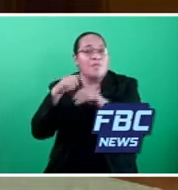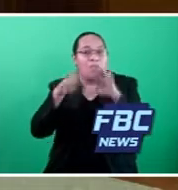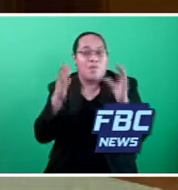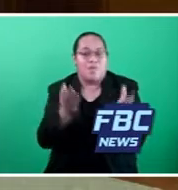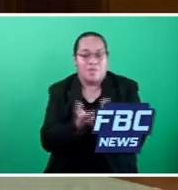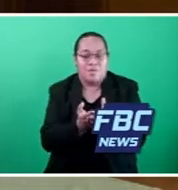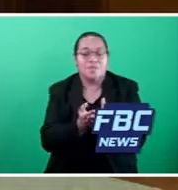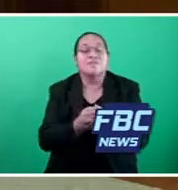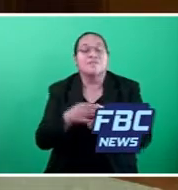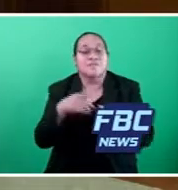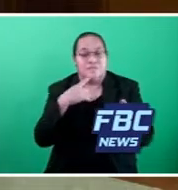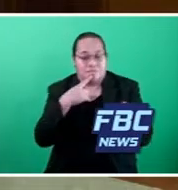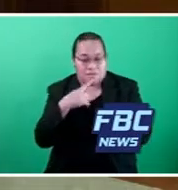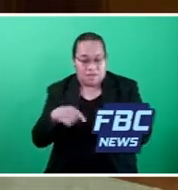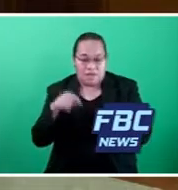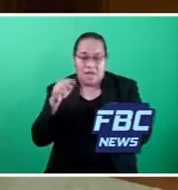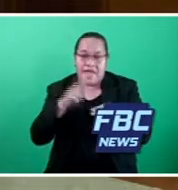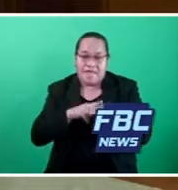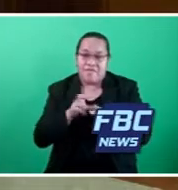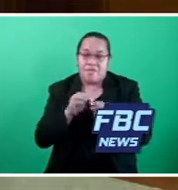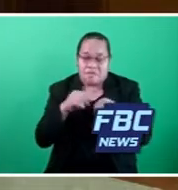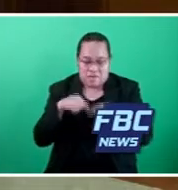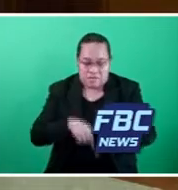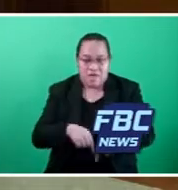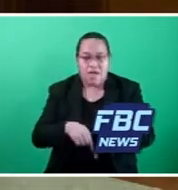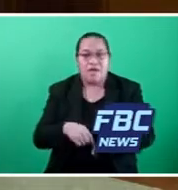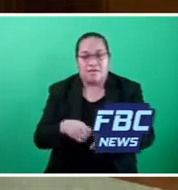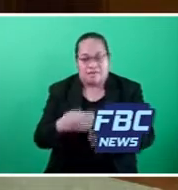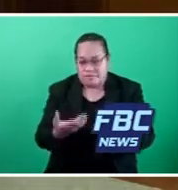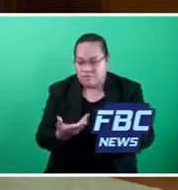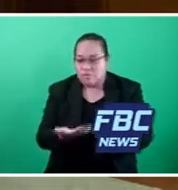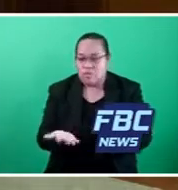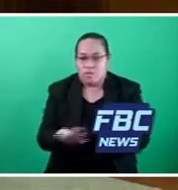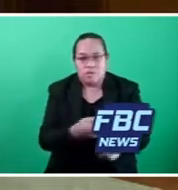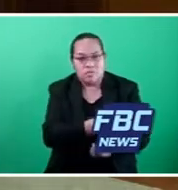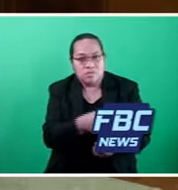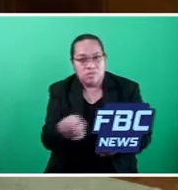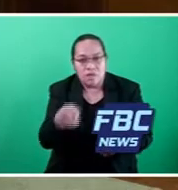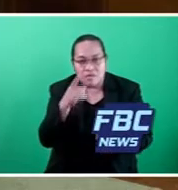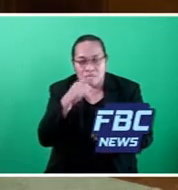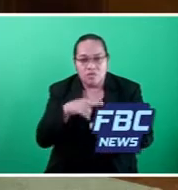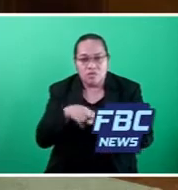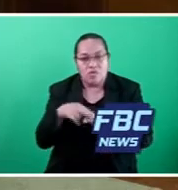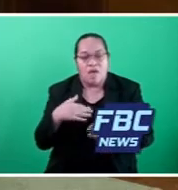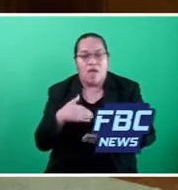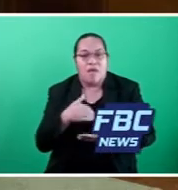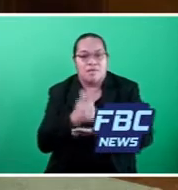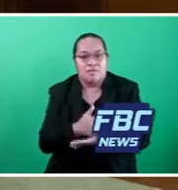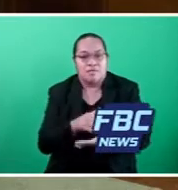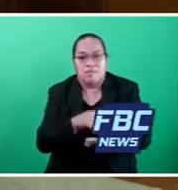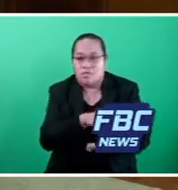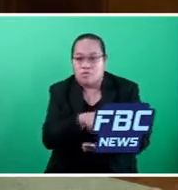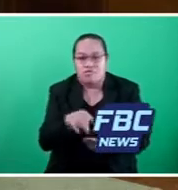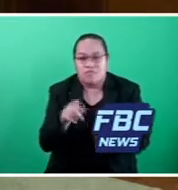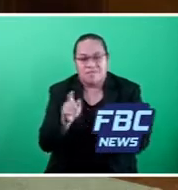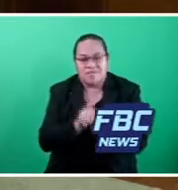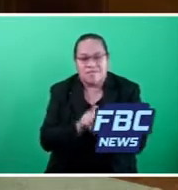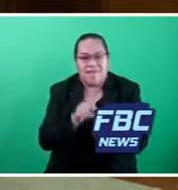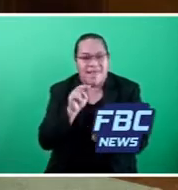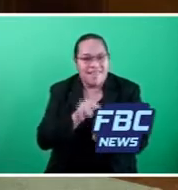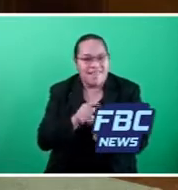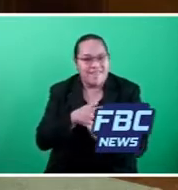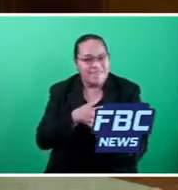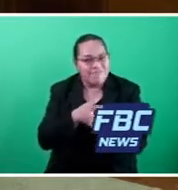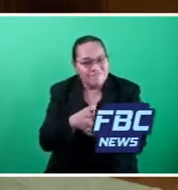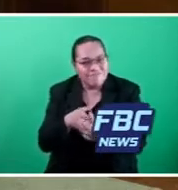Fijians and will continue to deliver its mandated function to meet Fiji's development needs. And based on these remarks,